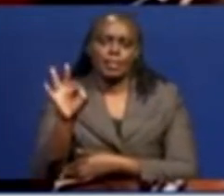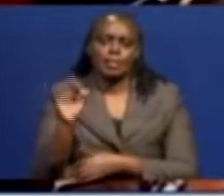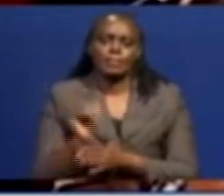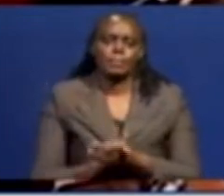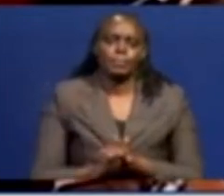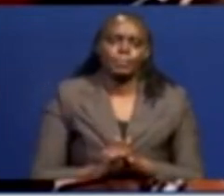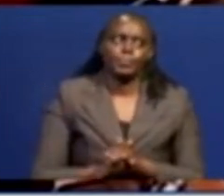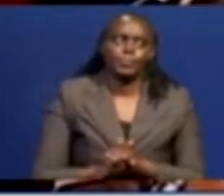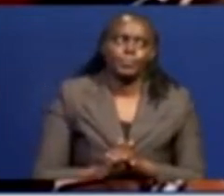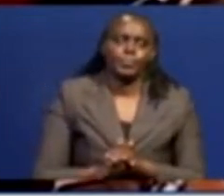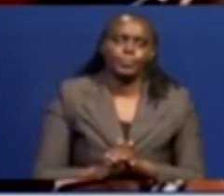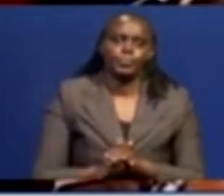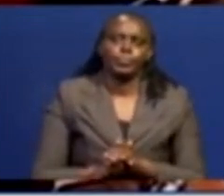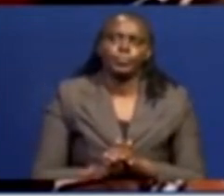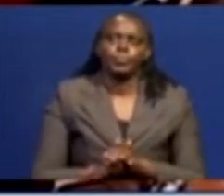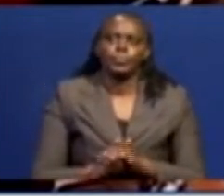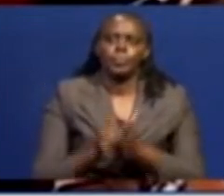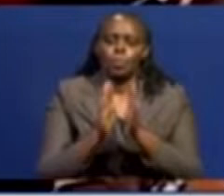same document.